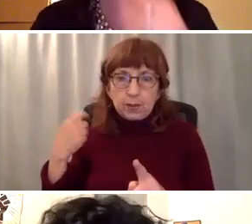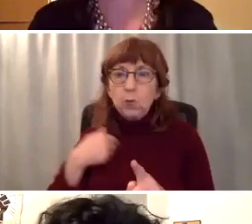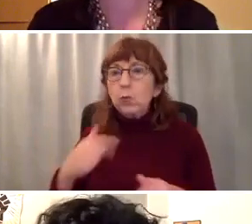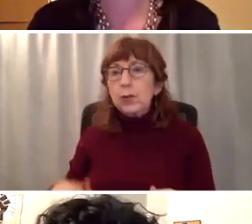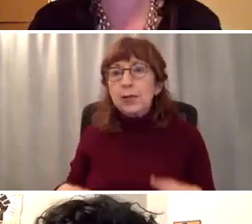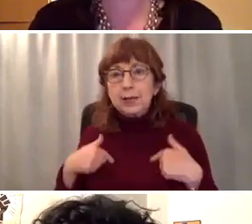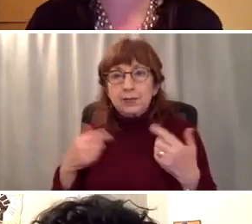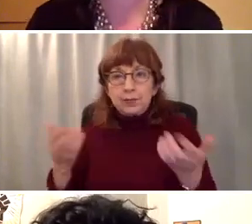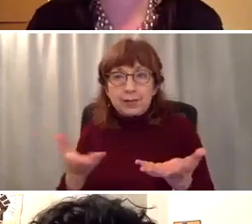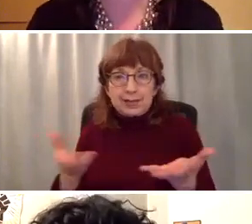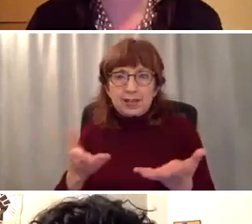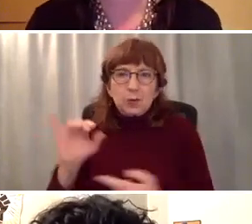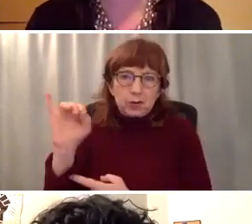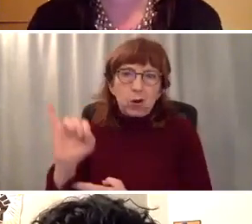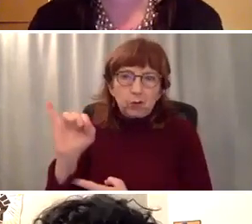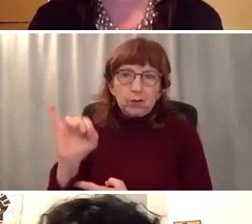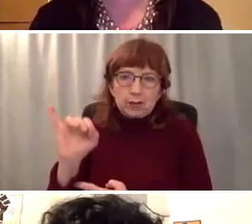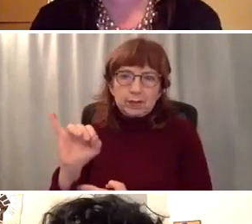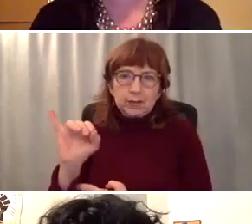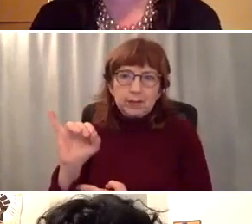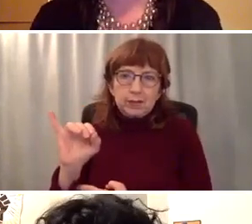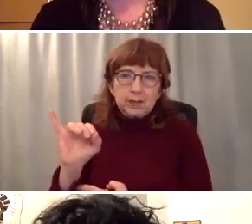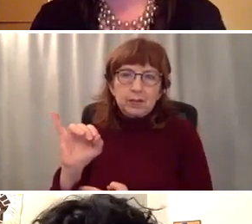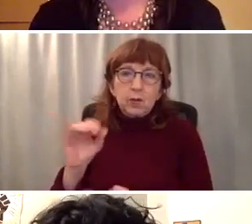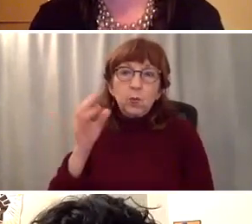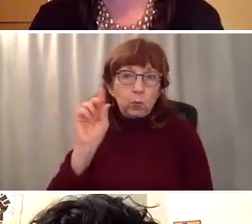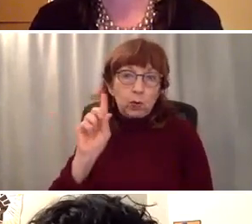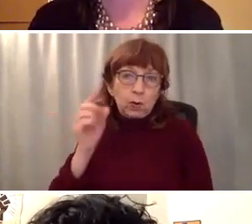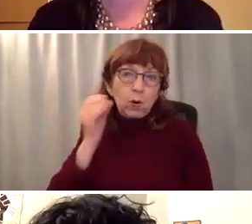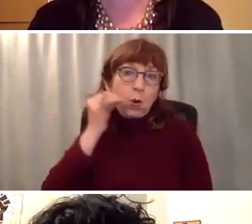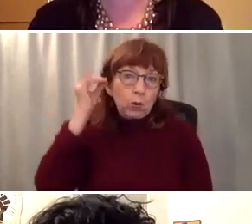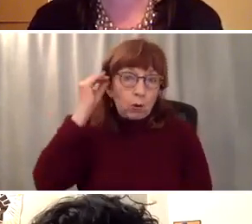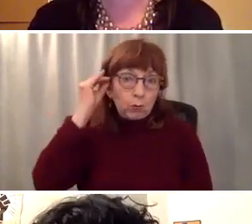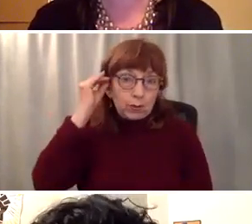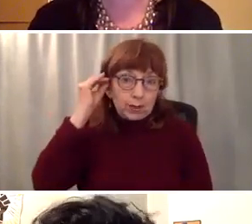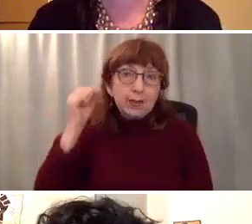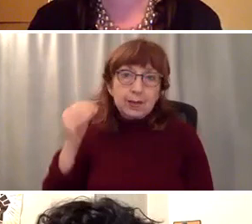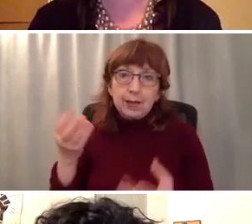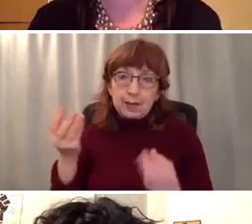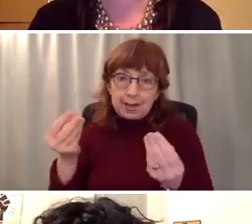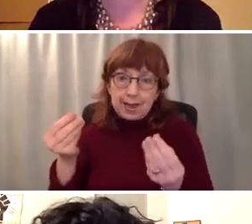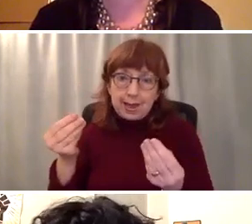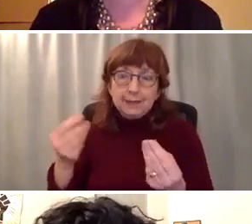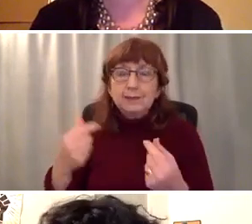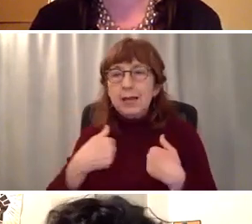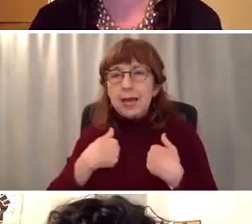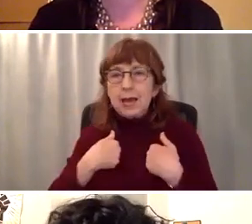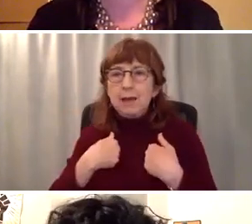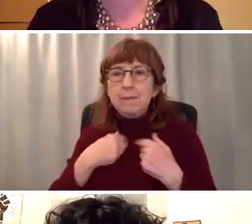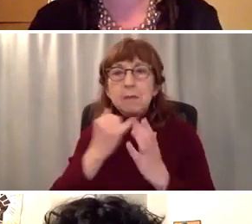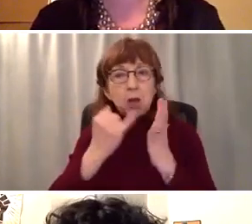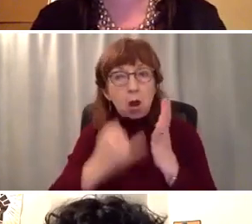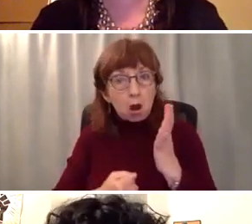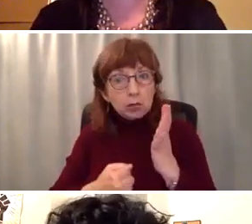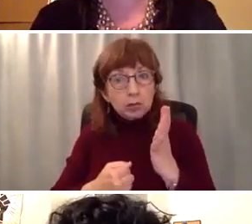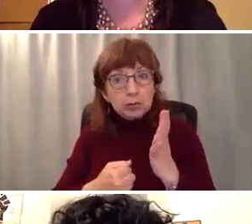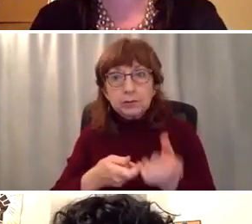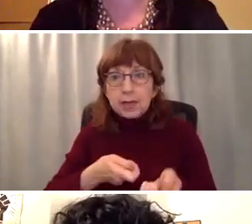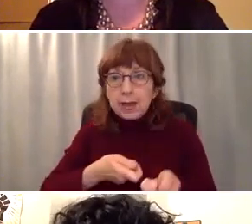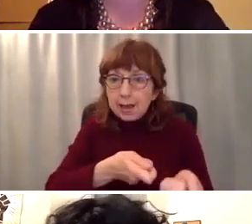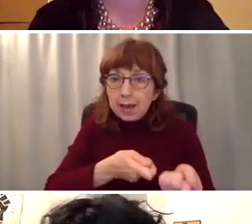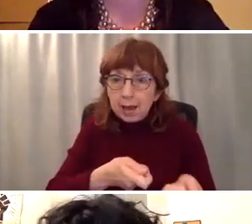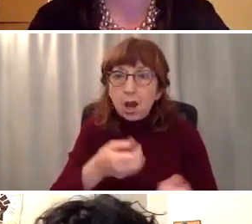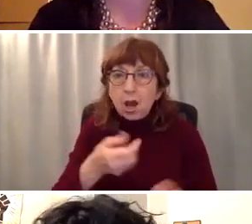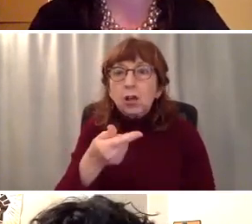here in Oakland, or Ohlone land as well, right? And I'm an artist, a gardener, and a soon-to-be herbalist